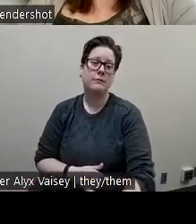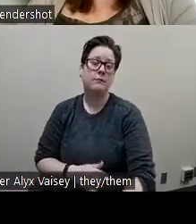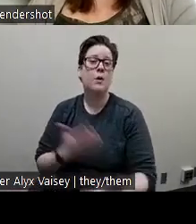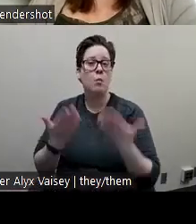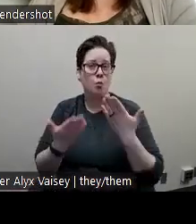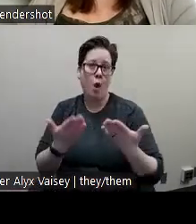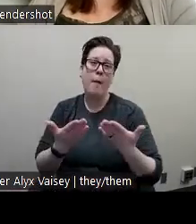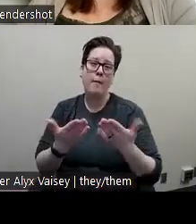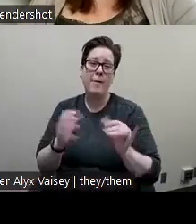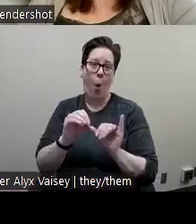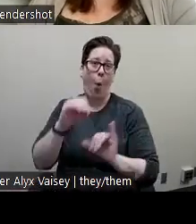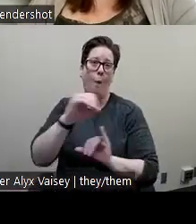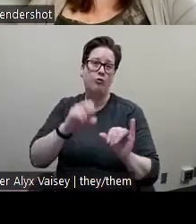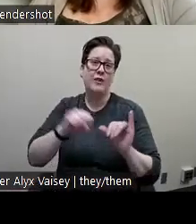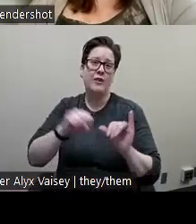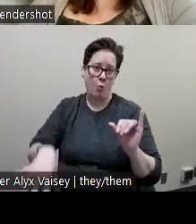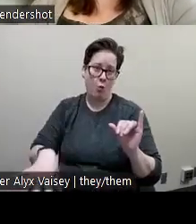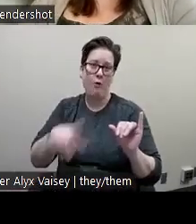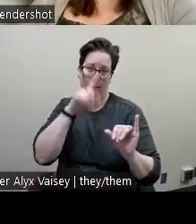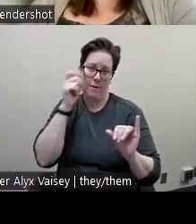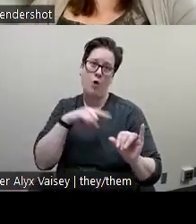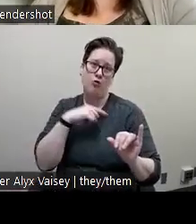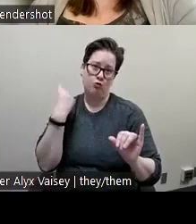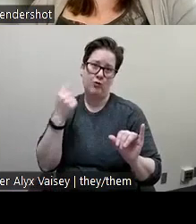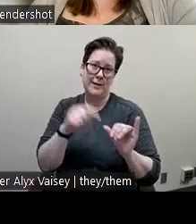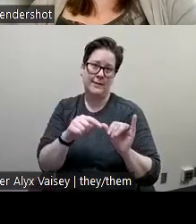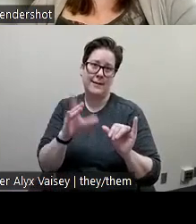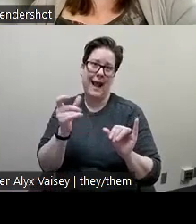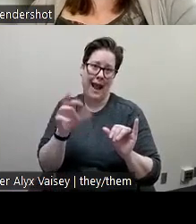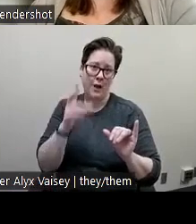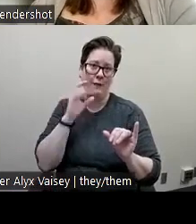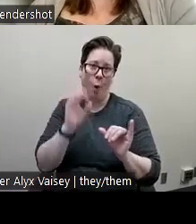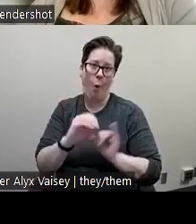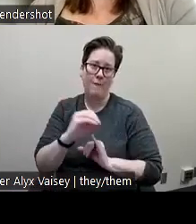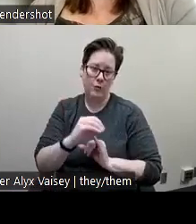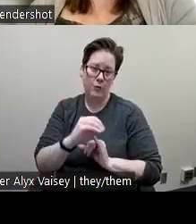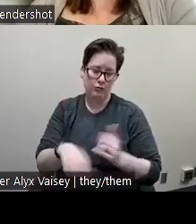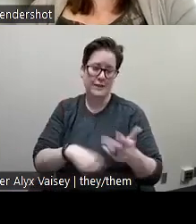her ovaries removed because she's at risk for that. And she's also at risk for